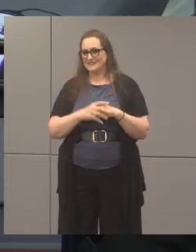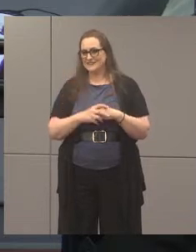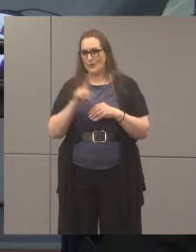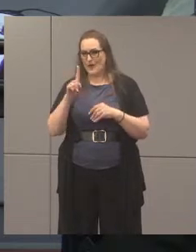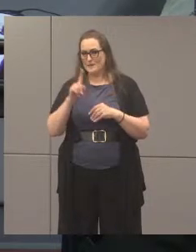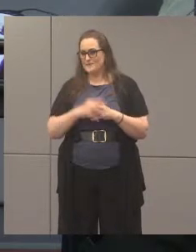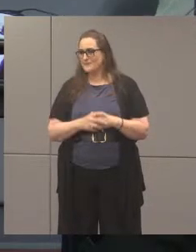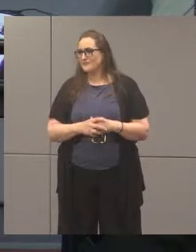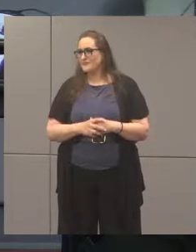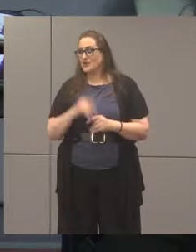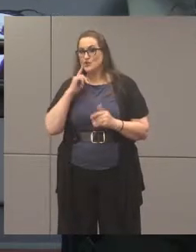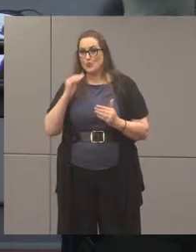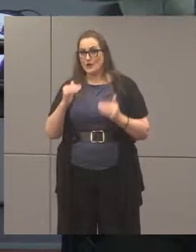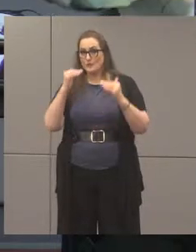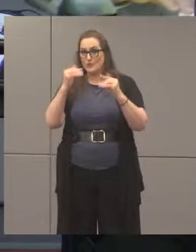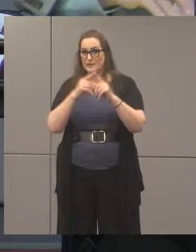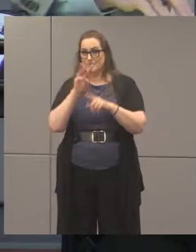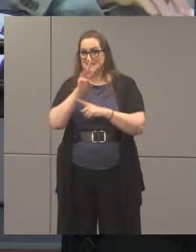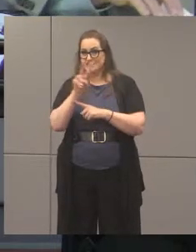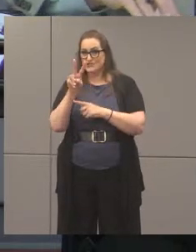So you want it moved up to